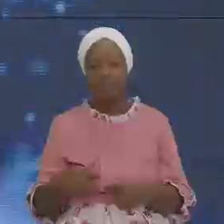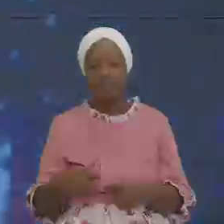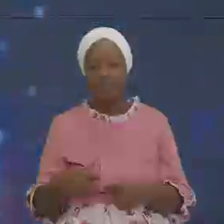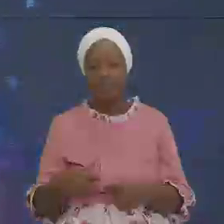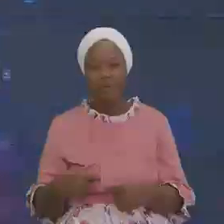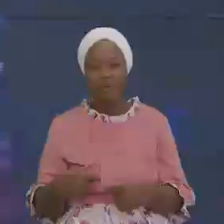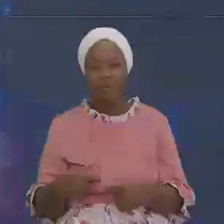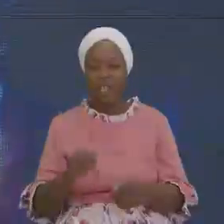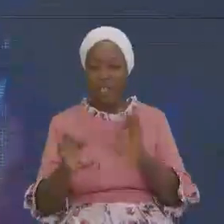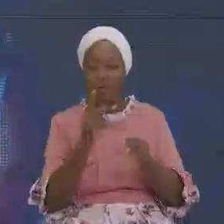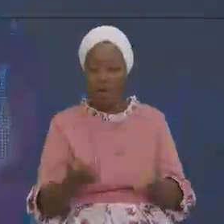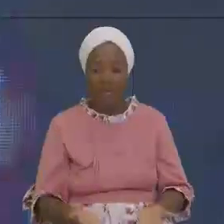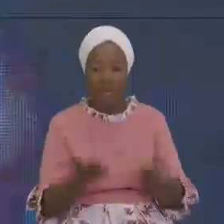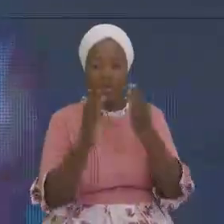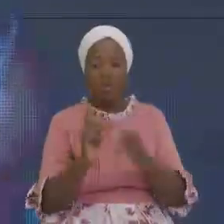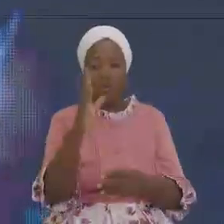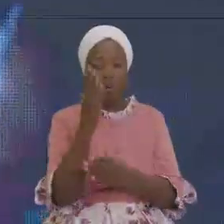If you are raising up your hand,